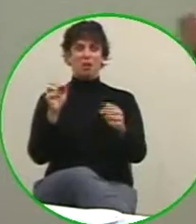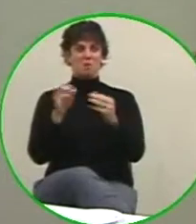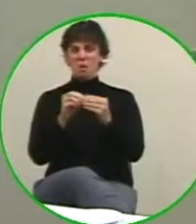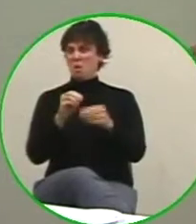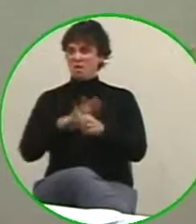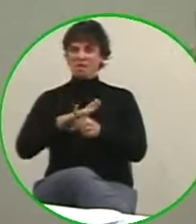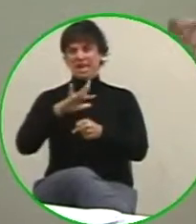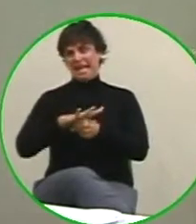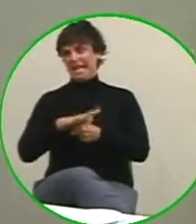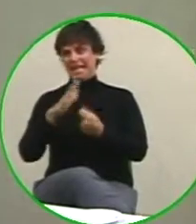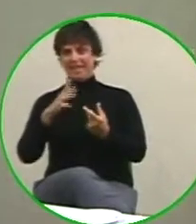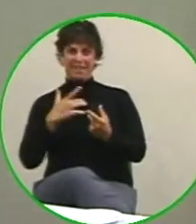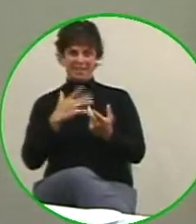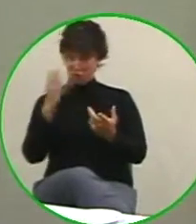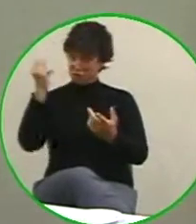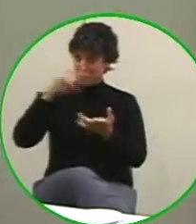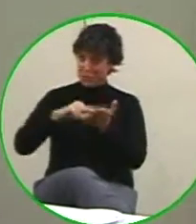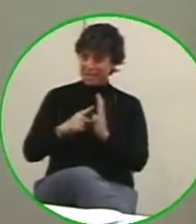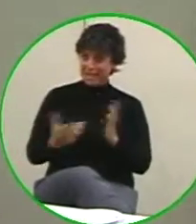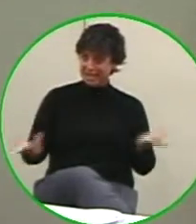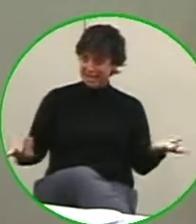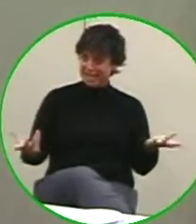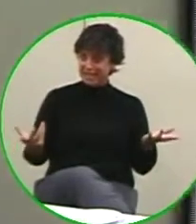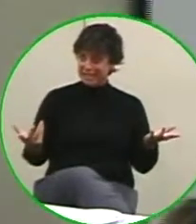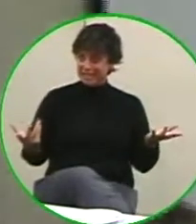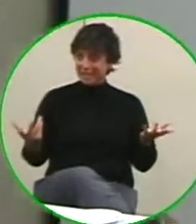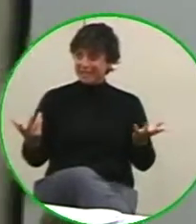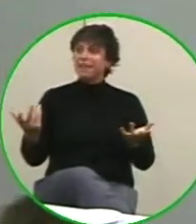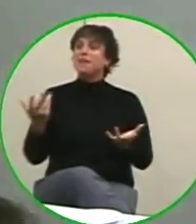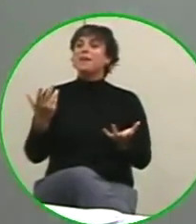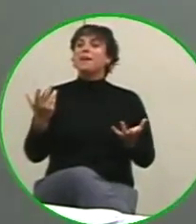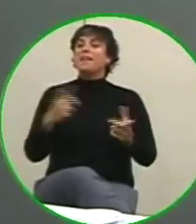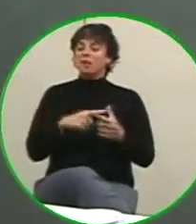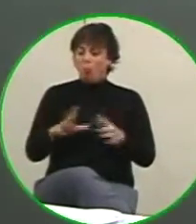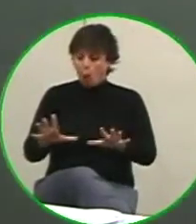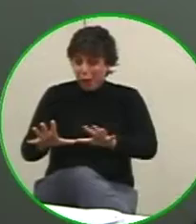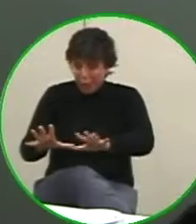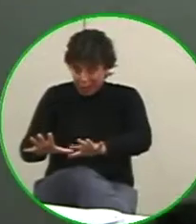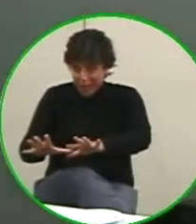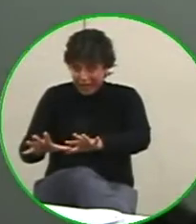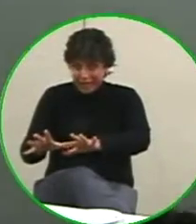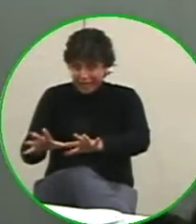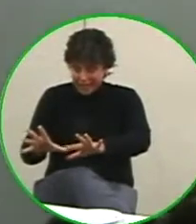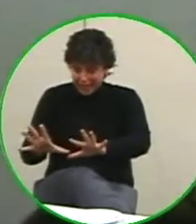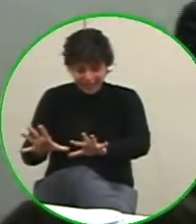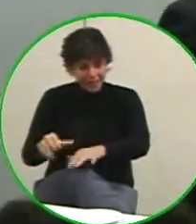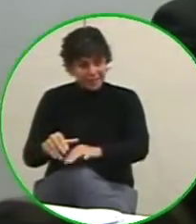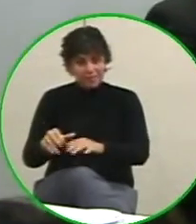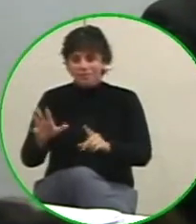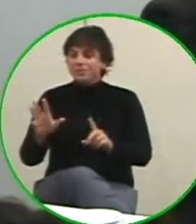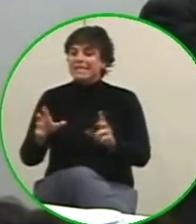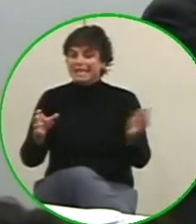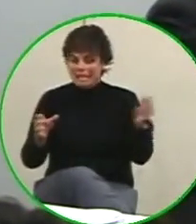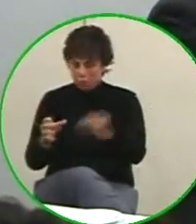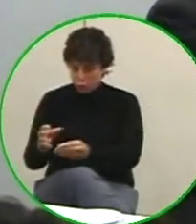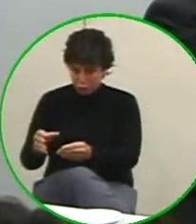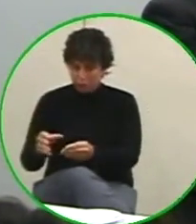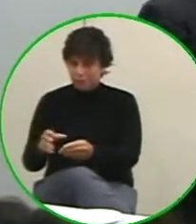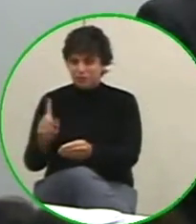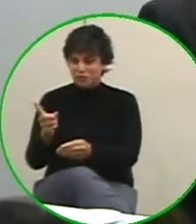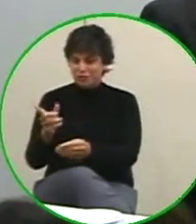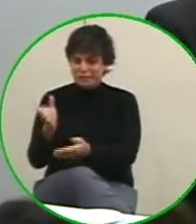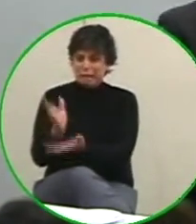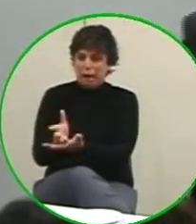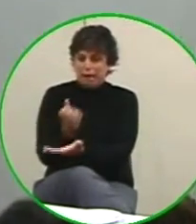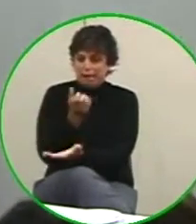fit. You get where this is going? And you go, okay, okay, okay. Here it is, just